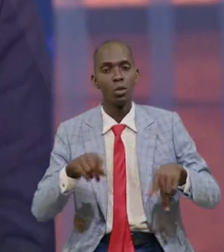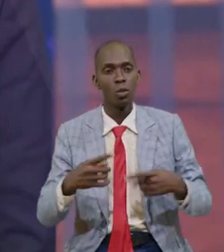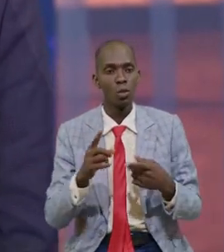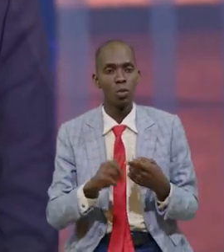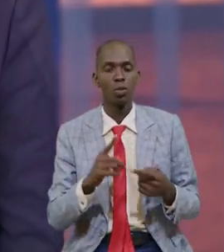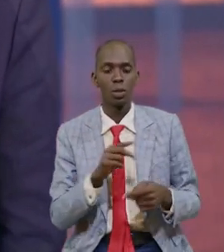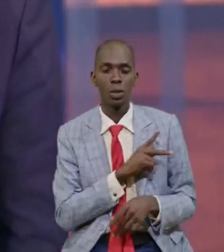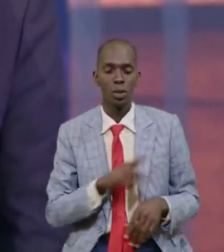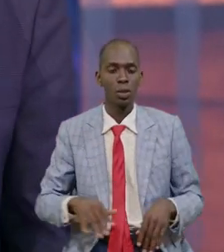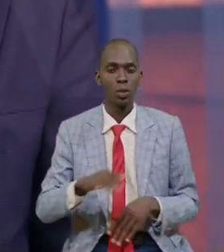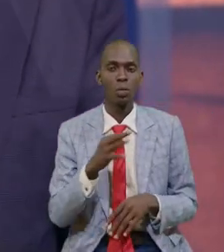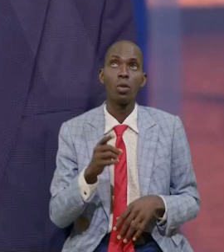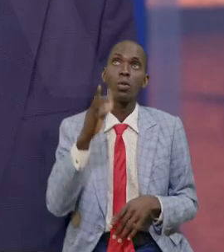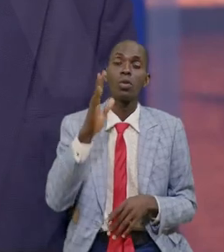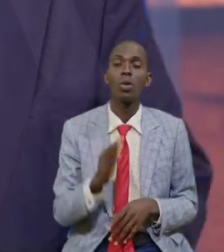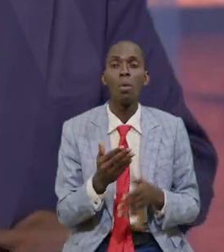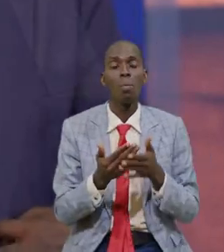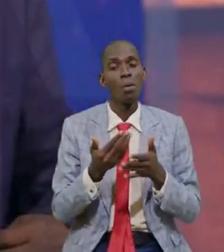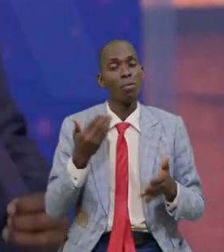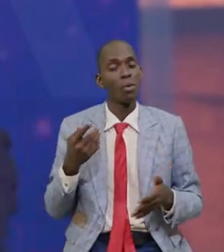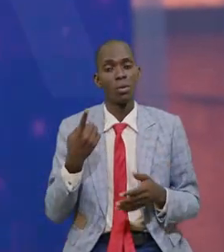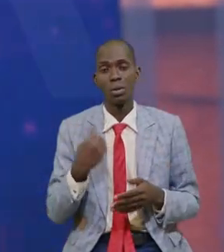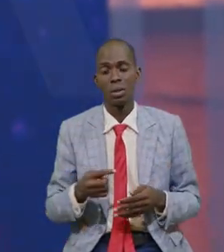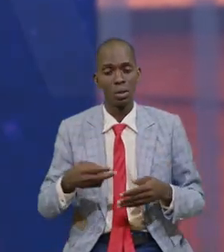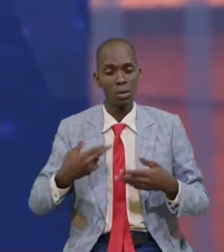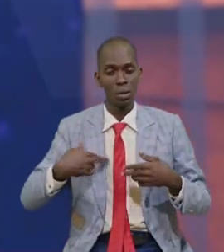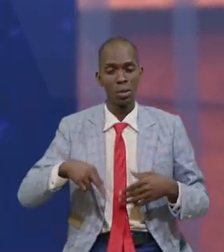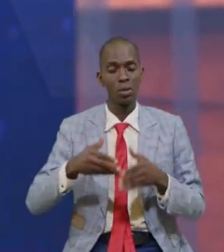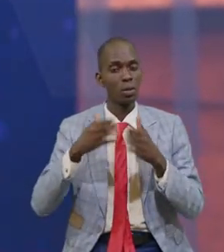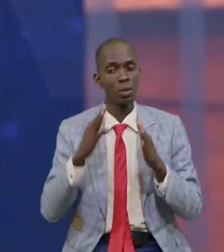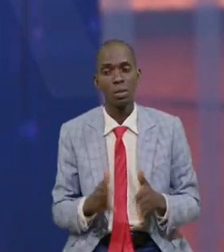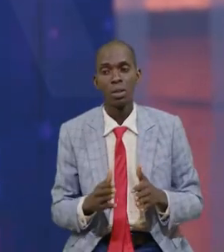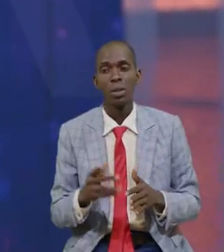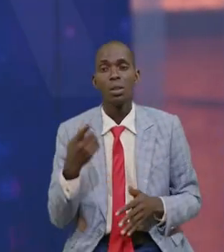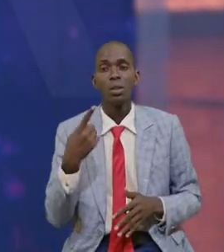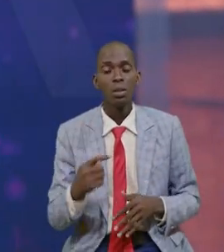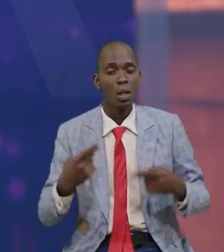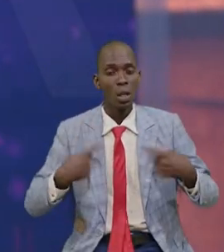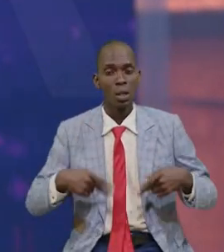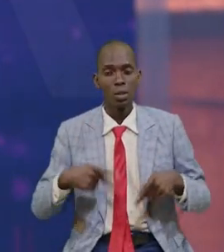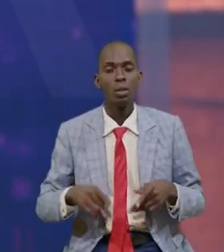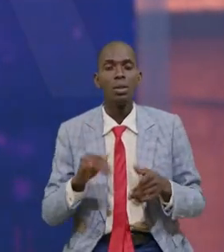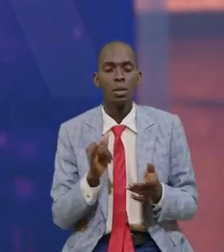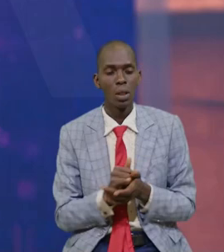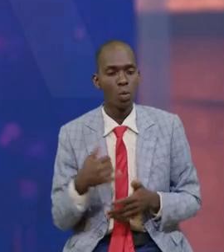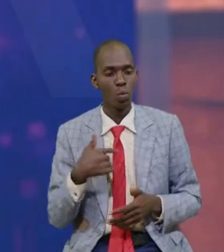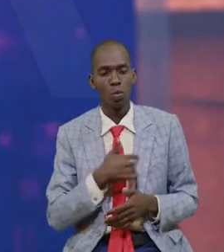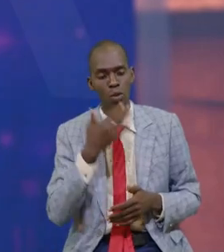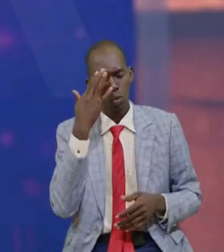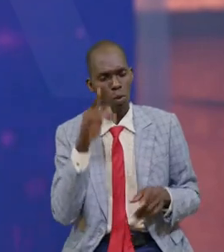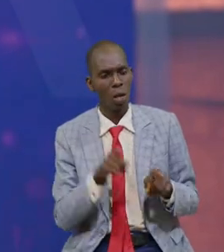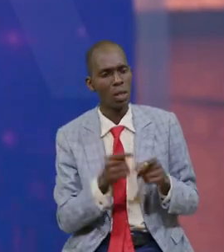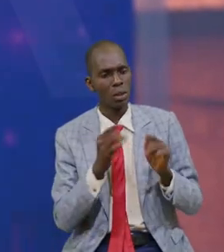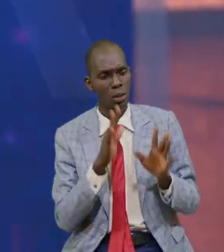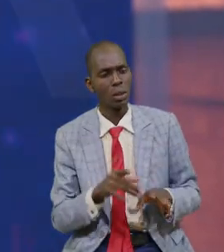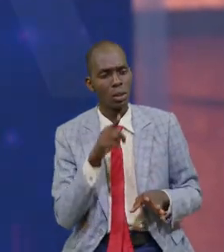God before the Pharisees. The harlots were the people that knew they were sinners. And they confessed,